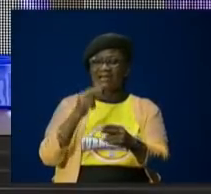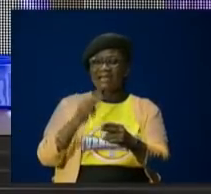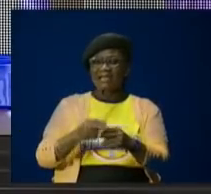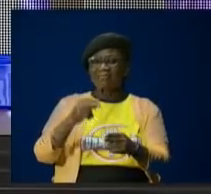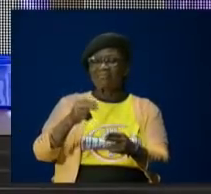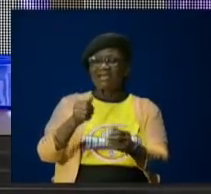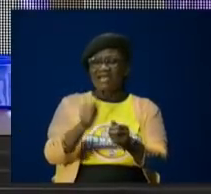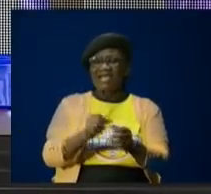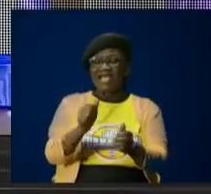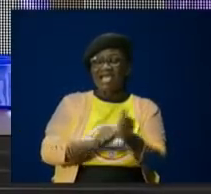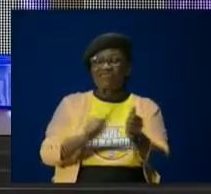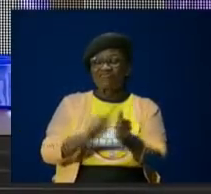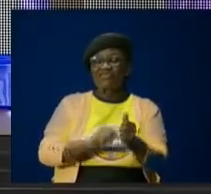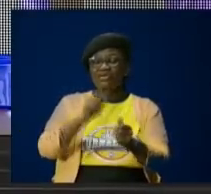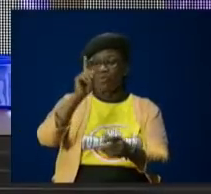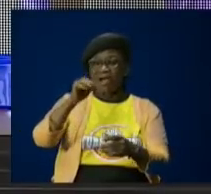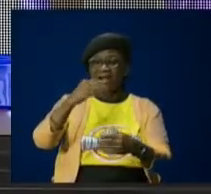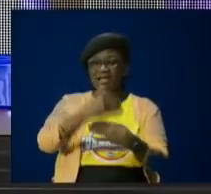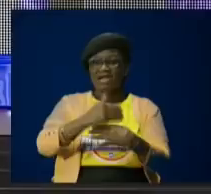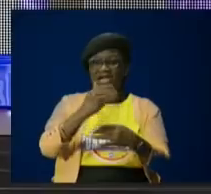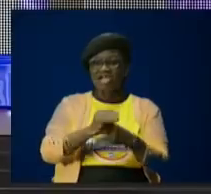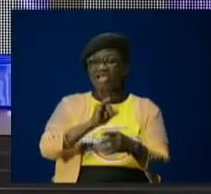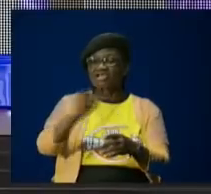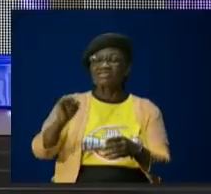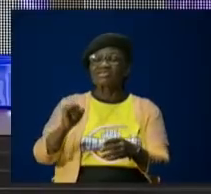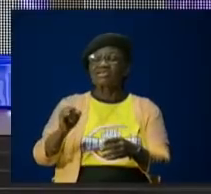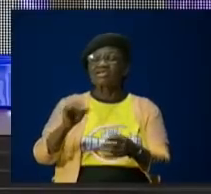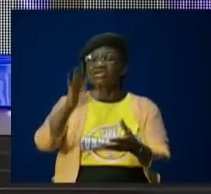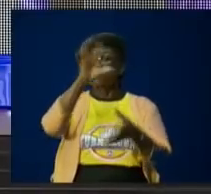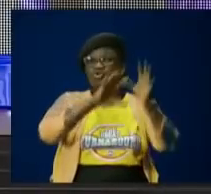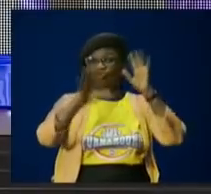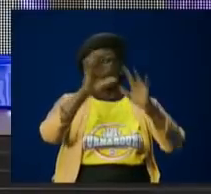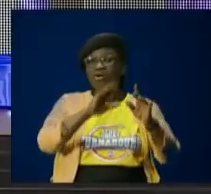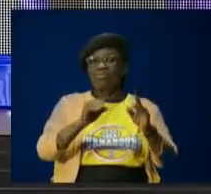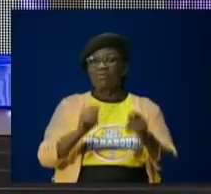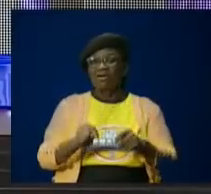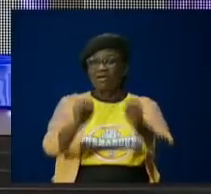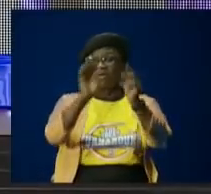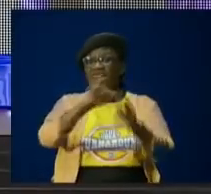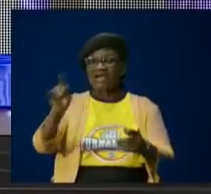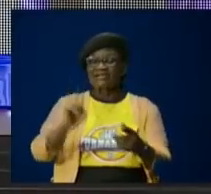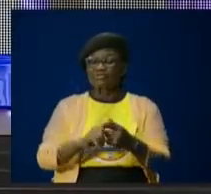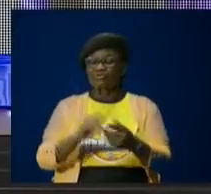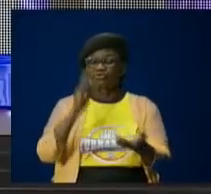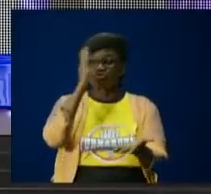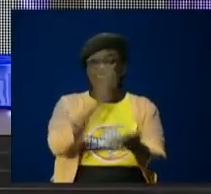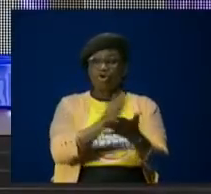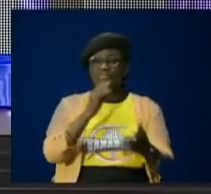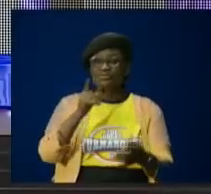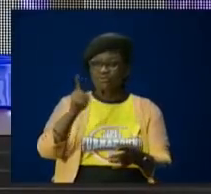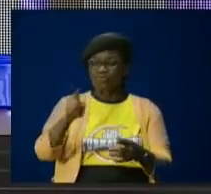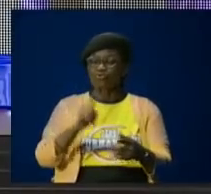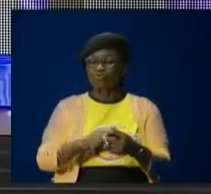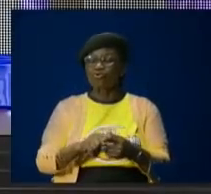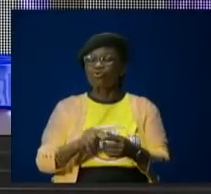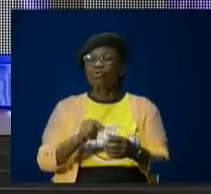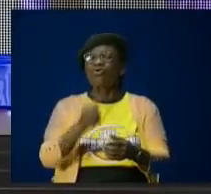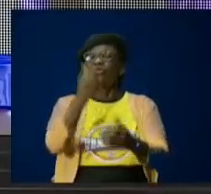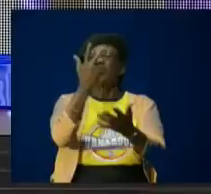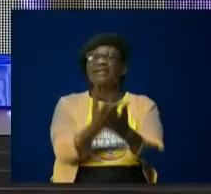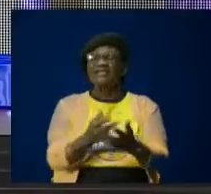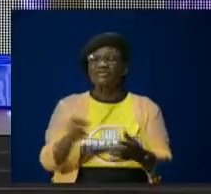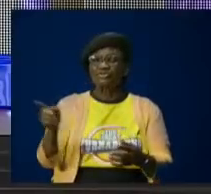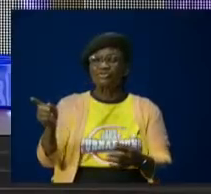everyone's creating a storm, trying to stop you from reaching your goal, shall be put to shame.